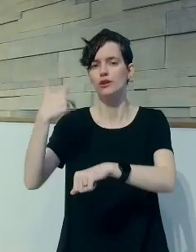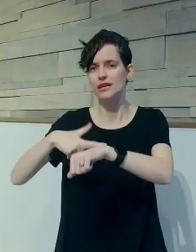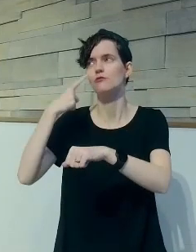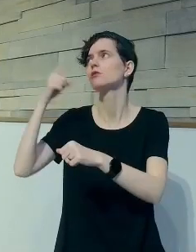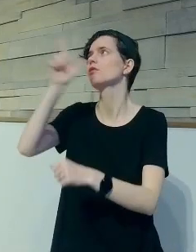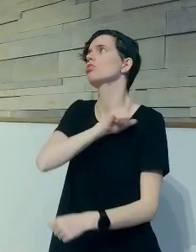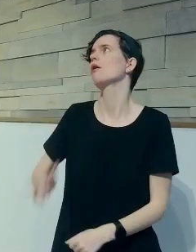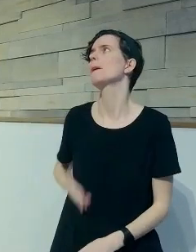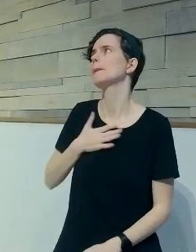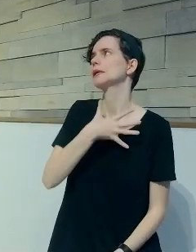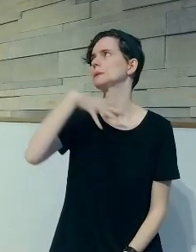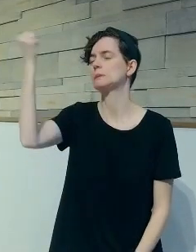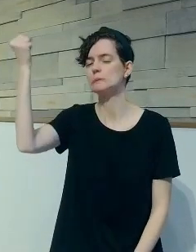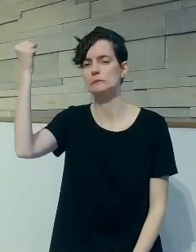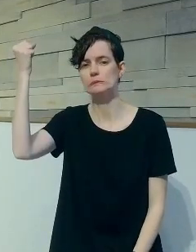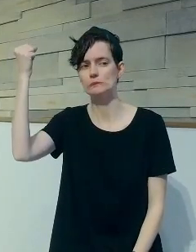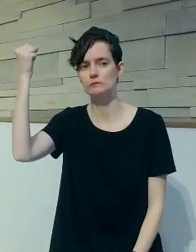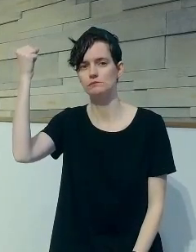the Lord to take it away from him.